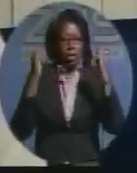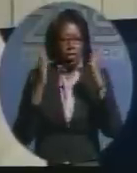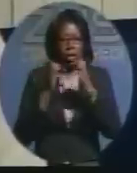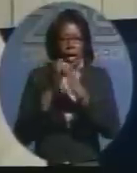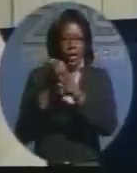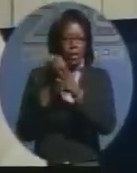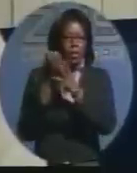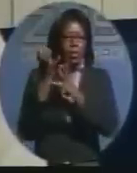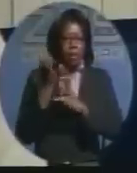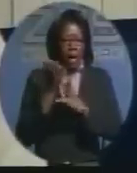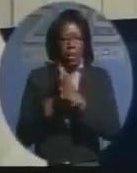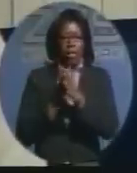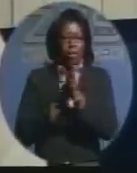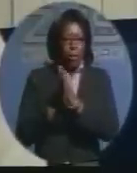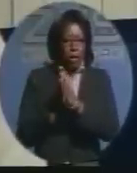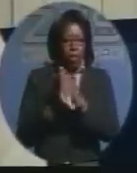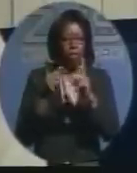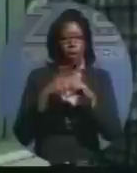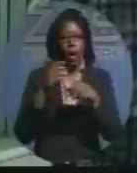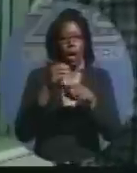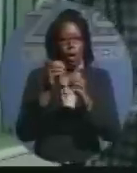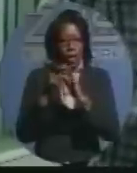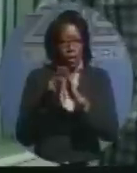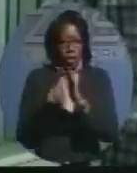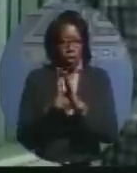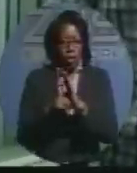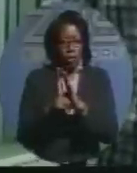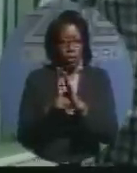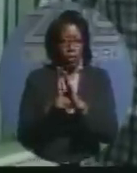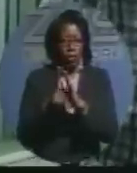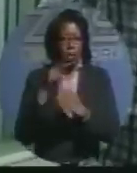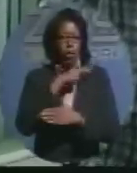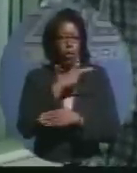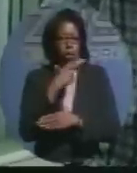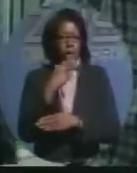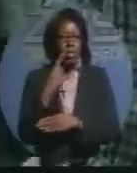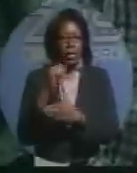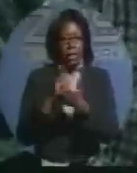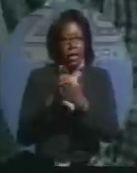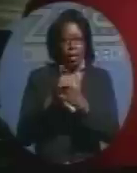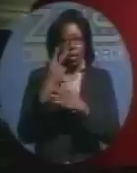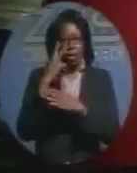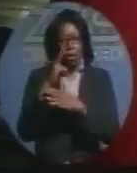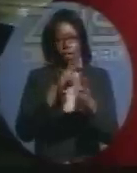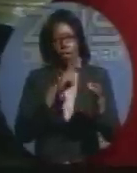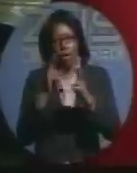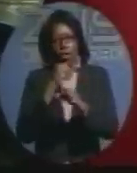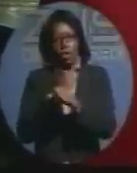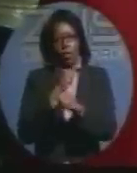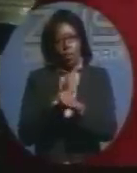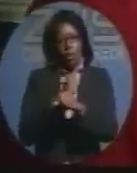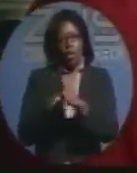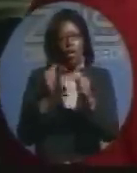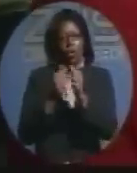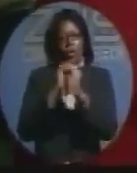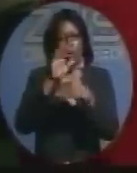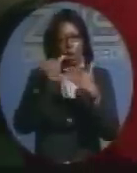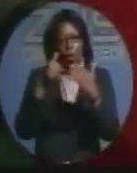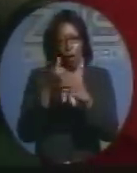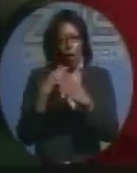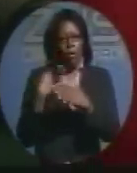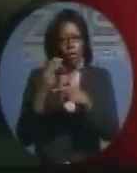of mission to our organization. Brenzel Roll says he's looking forward to working with all members of the party as